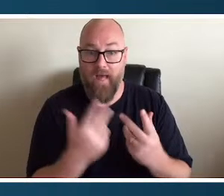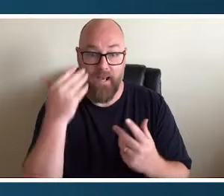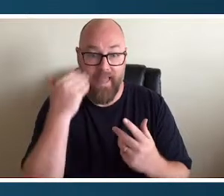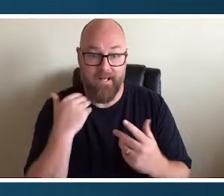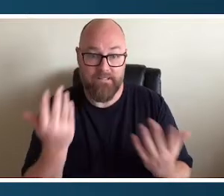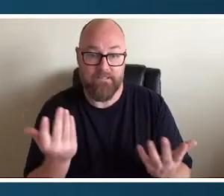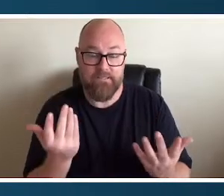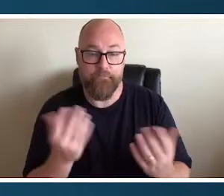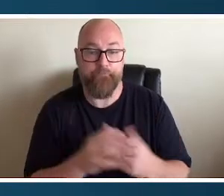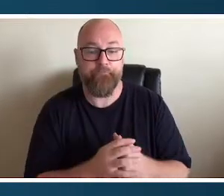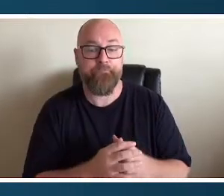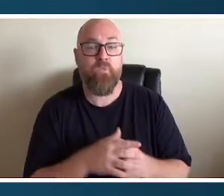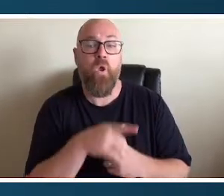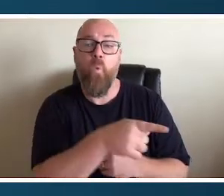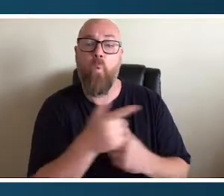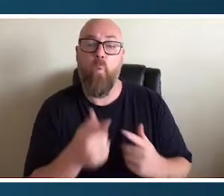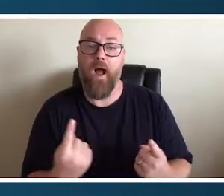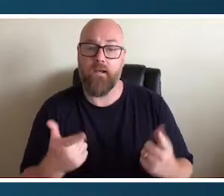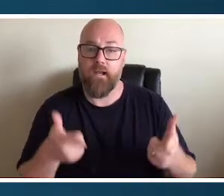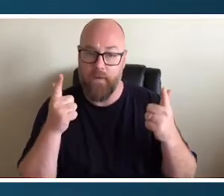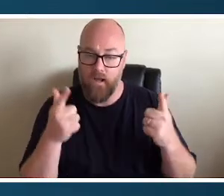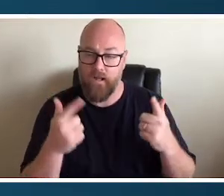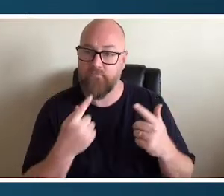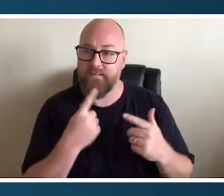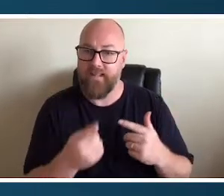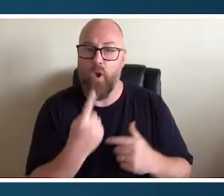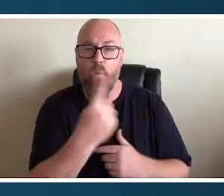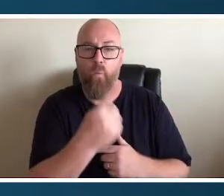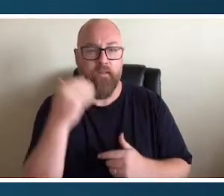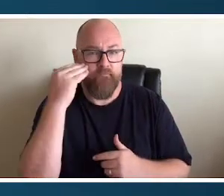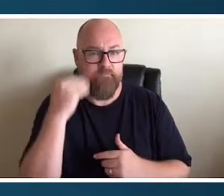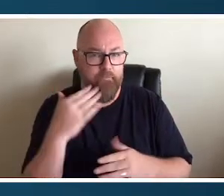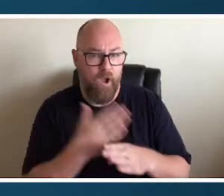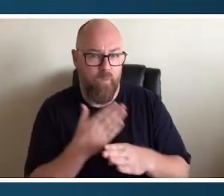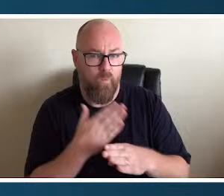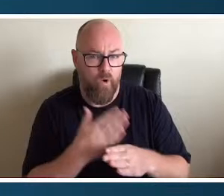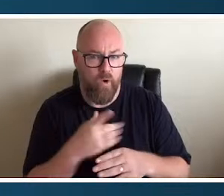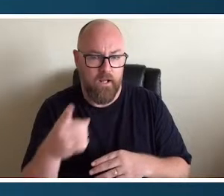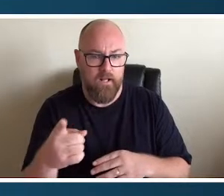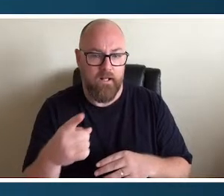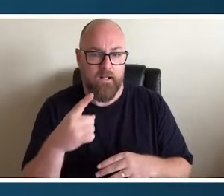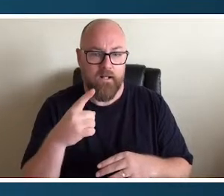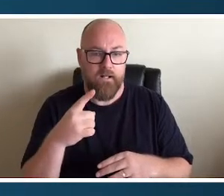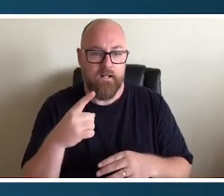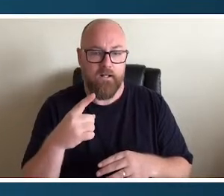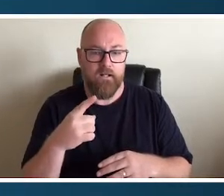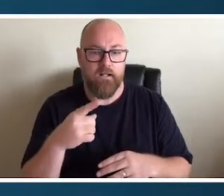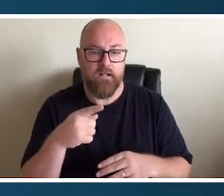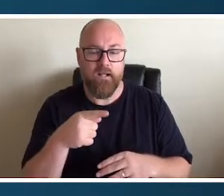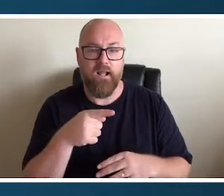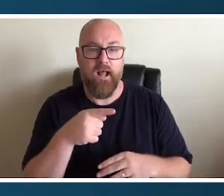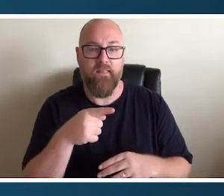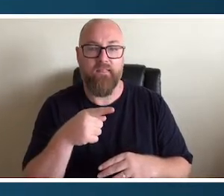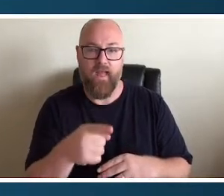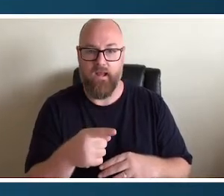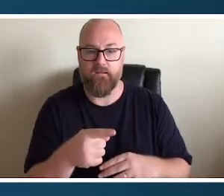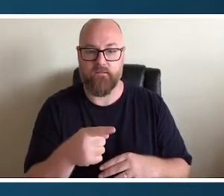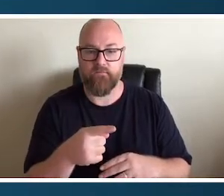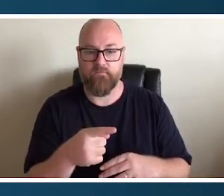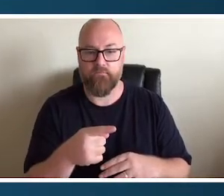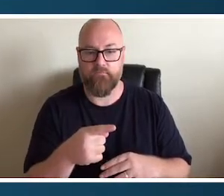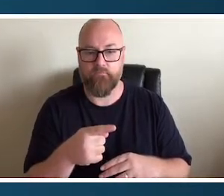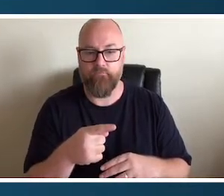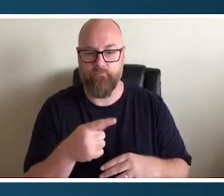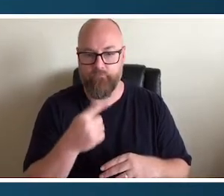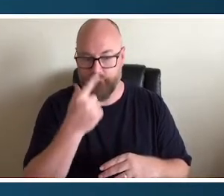from one employer who said one female worker faked their pregnancy test before they arrived in Australia. So apparently that